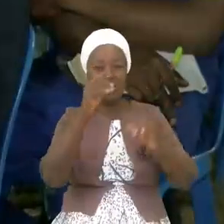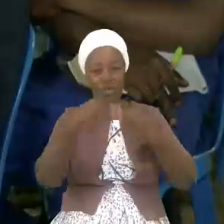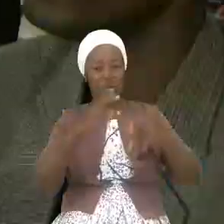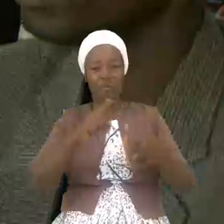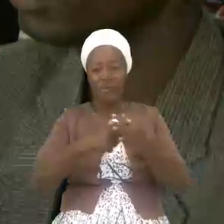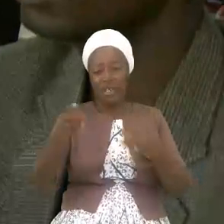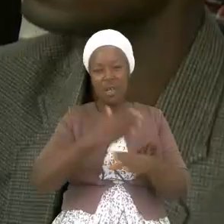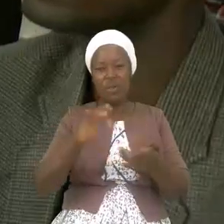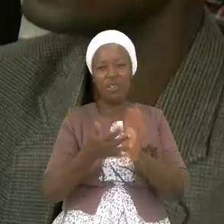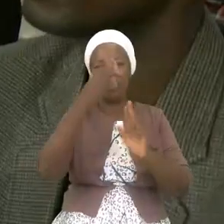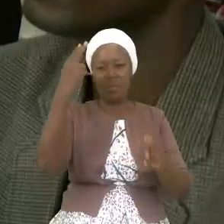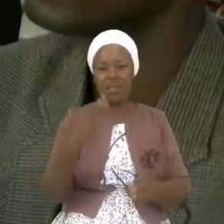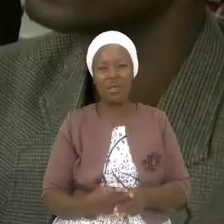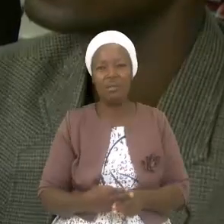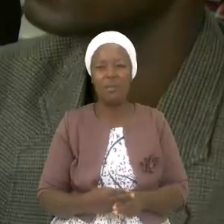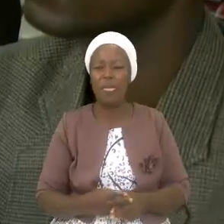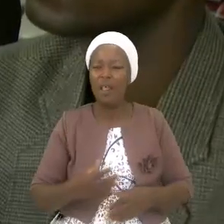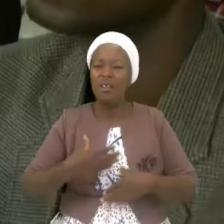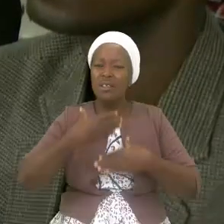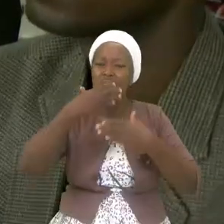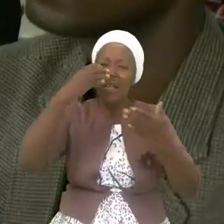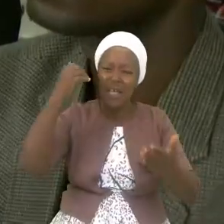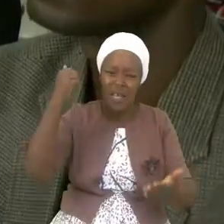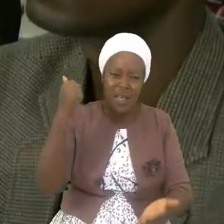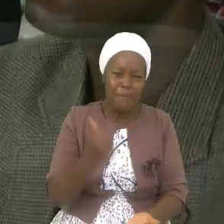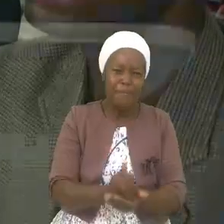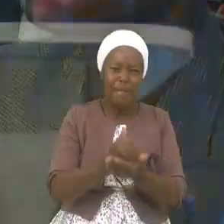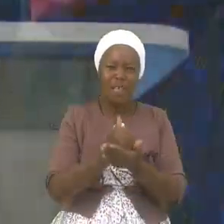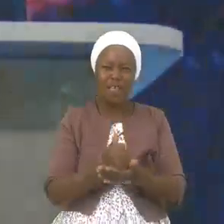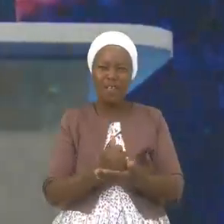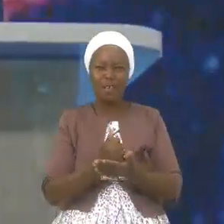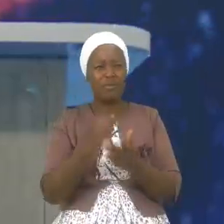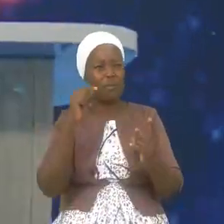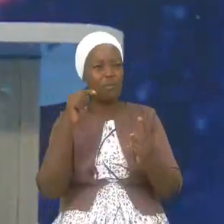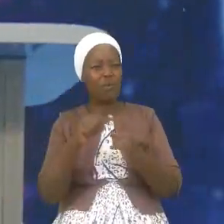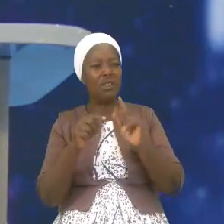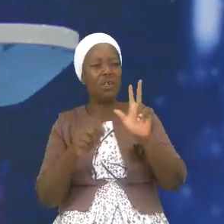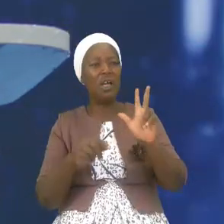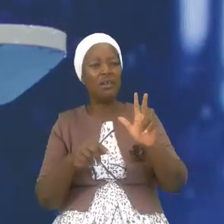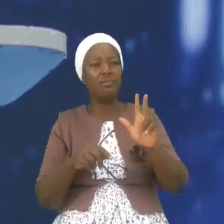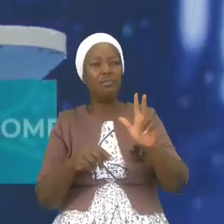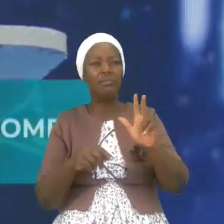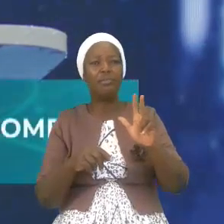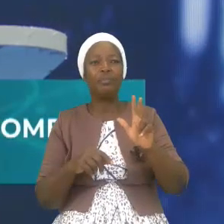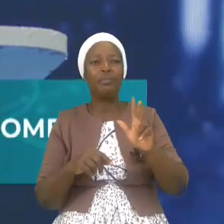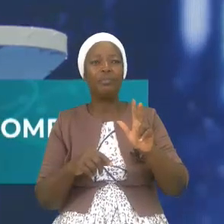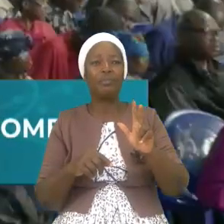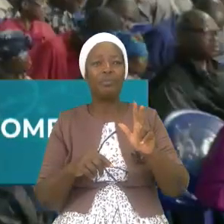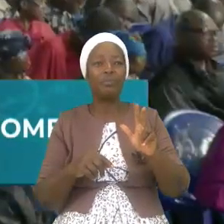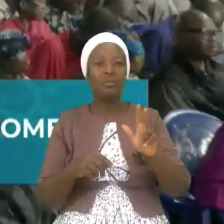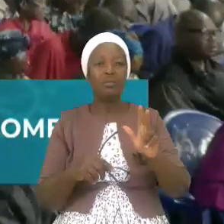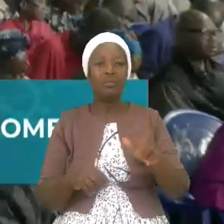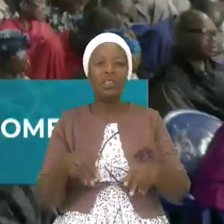Amen. Point number three now. Point number three, the inevitable fulfillment